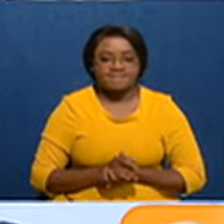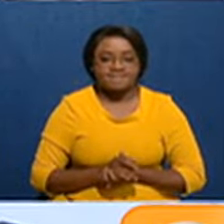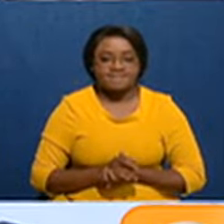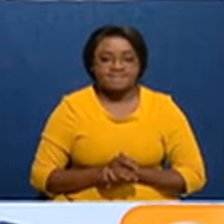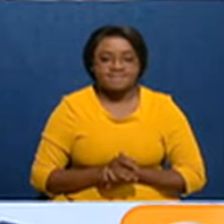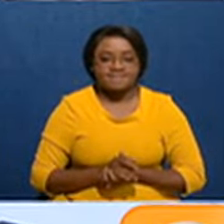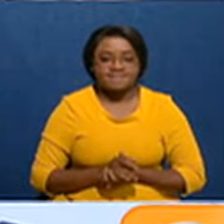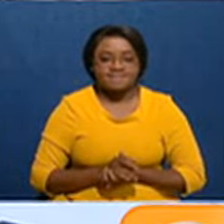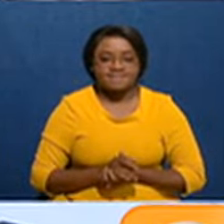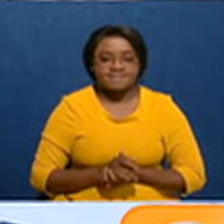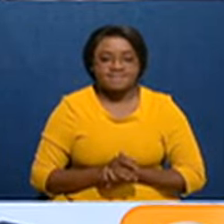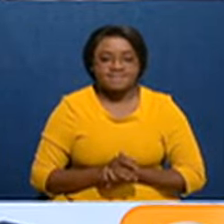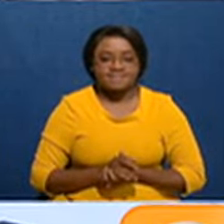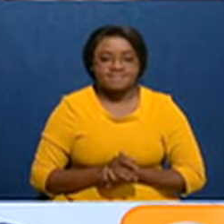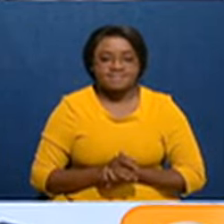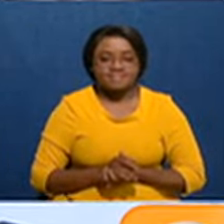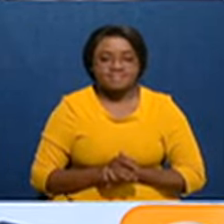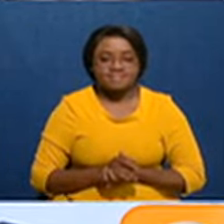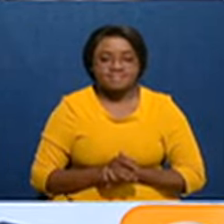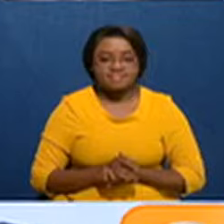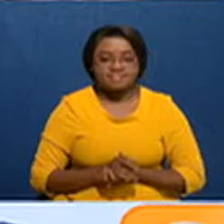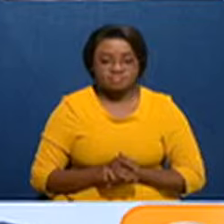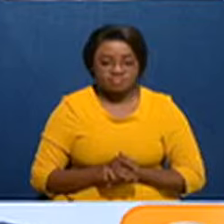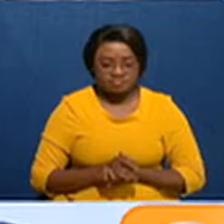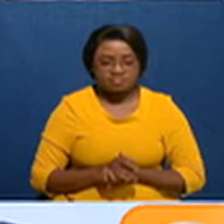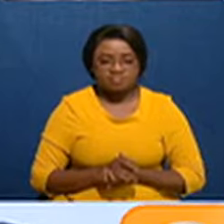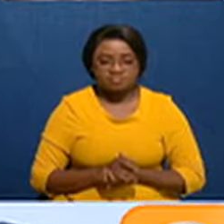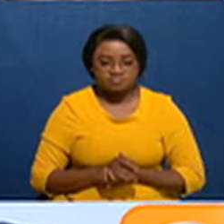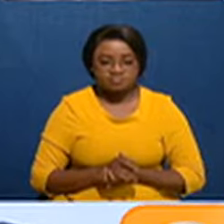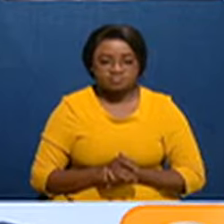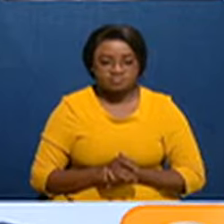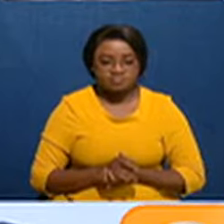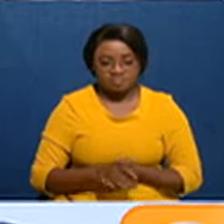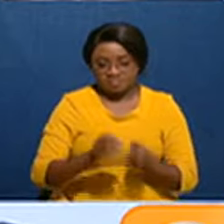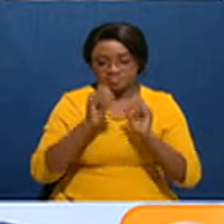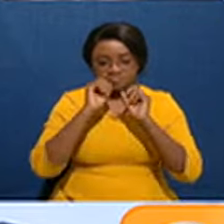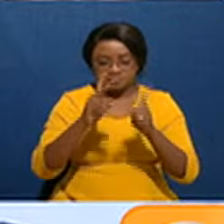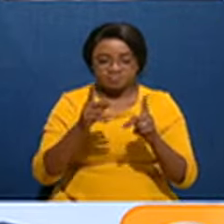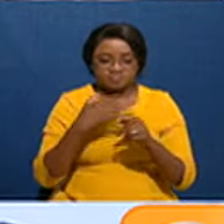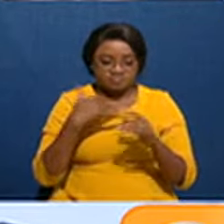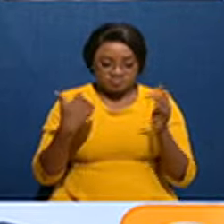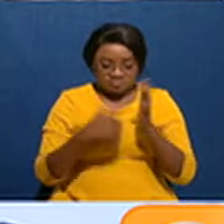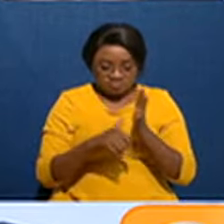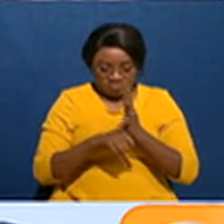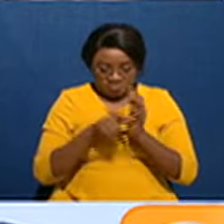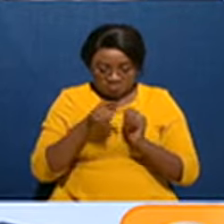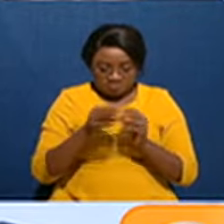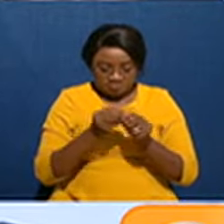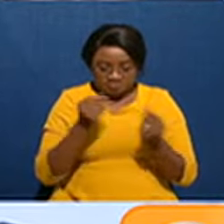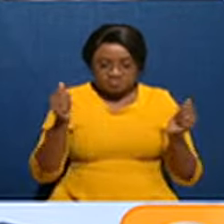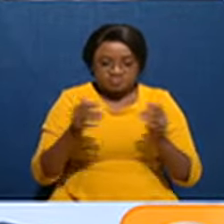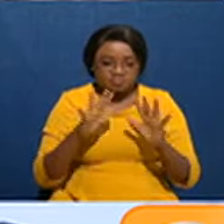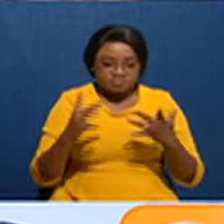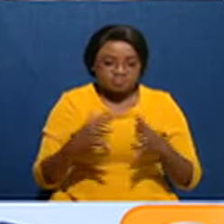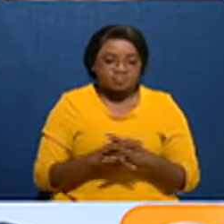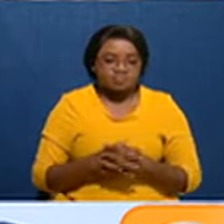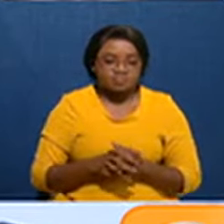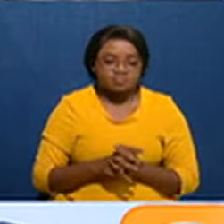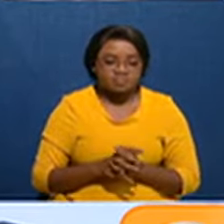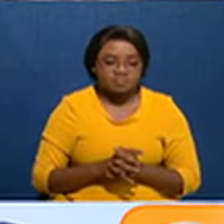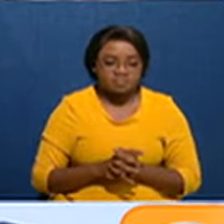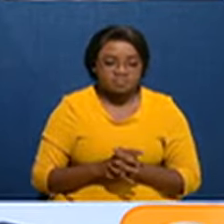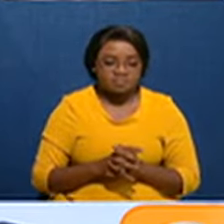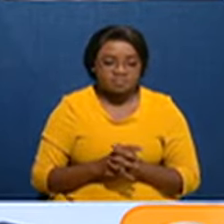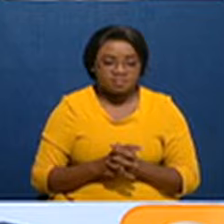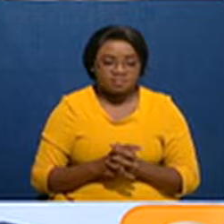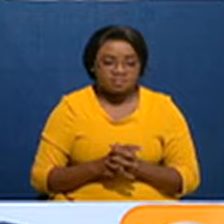in the building control process, engineers Grace Kagondo and Shama Kiteme, then